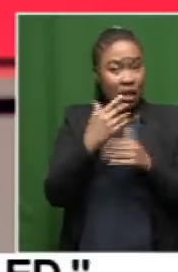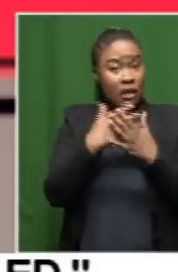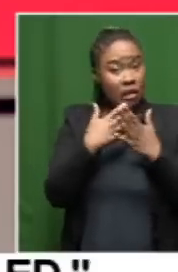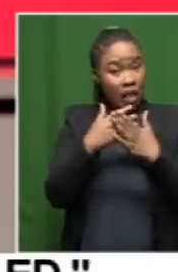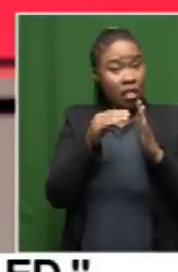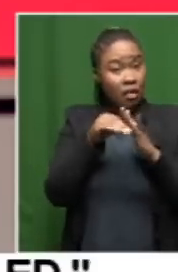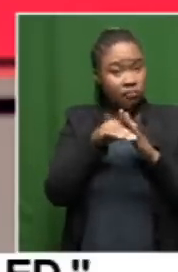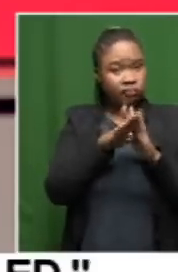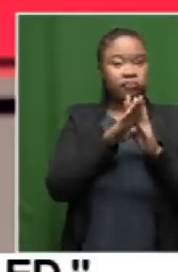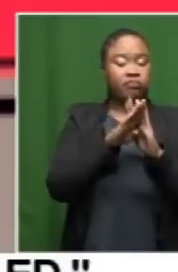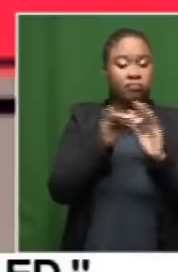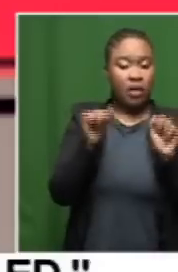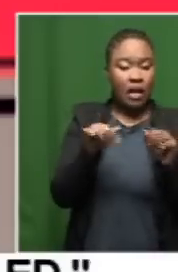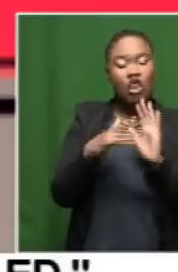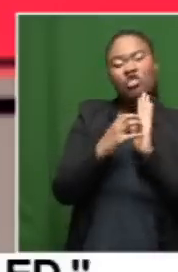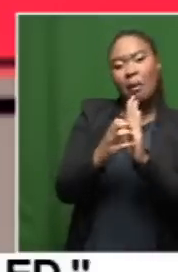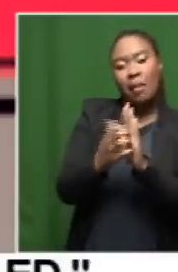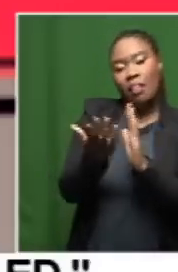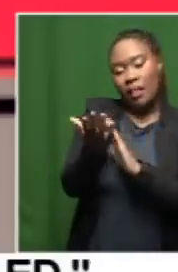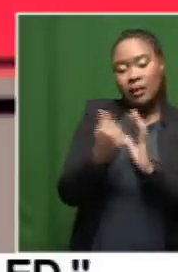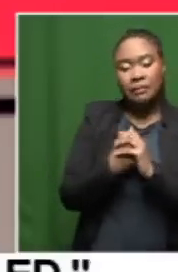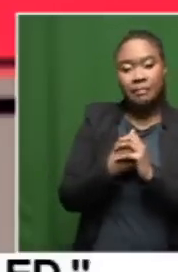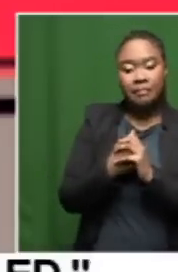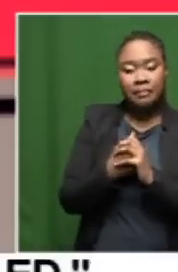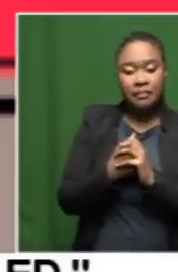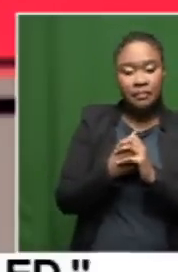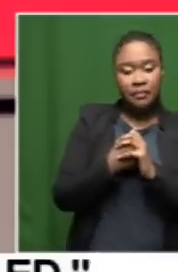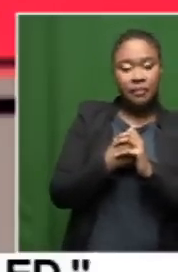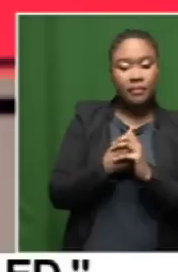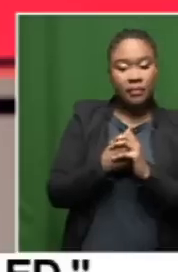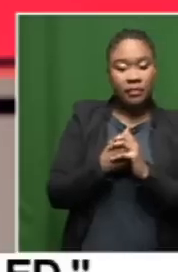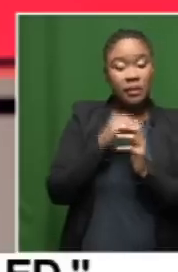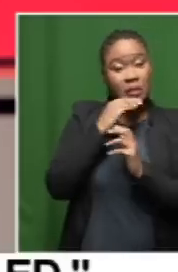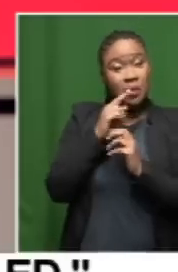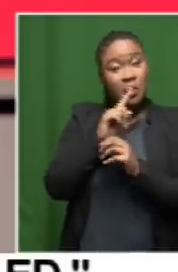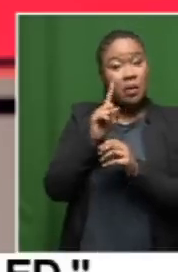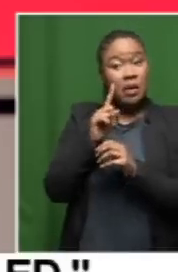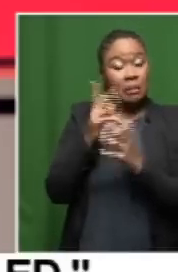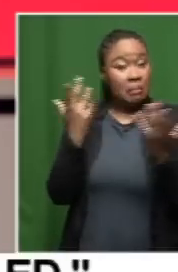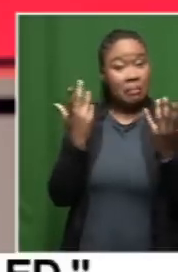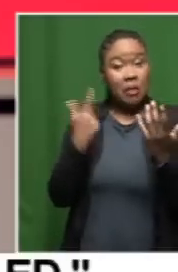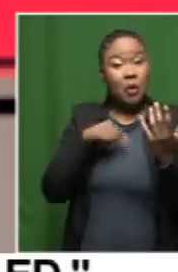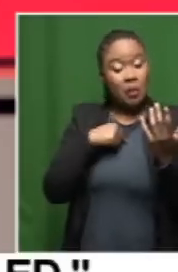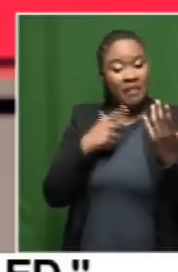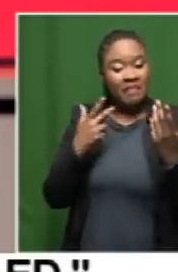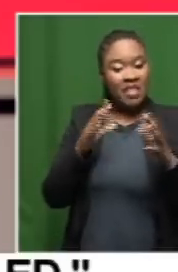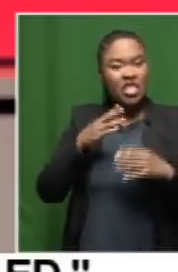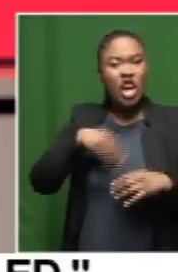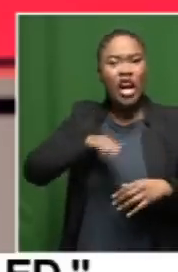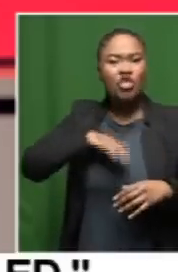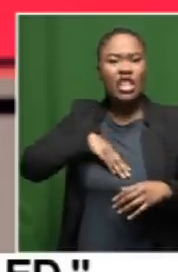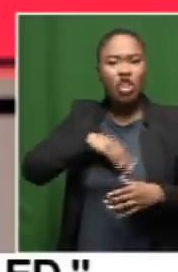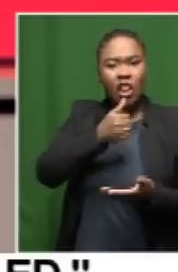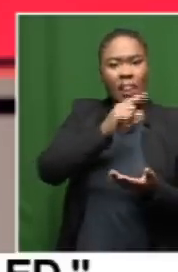ANC? For instance, we were to give example as the first of the alliance component to go to Congress. We adopted our credentials in less than